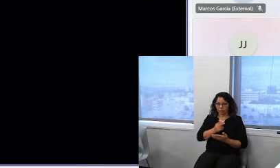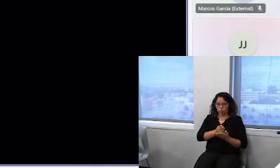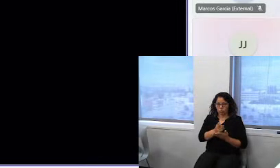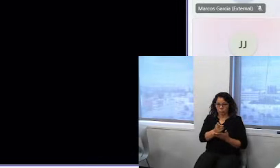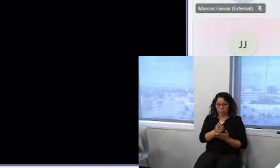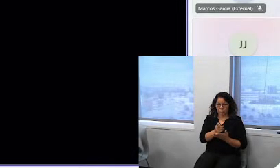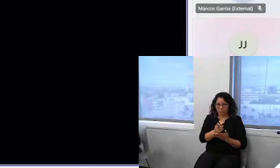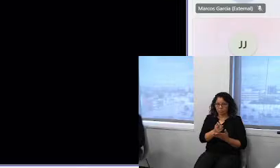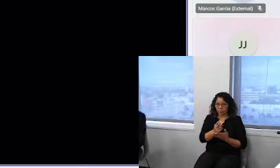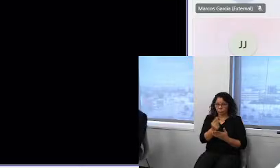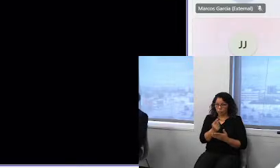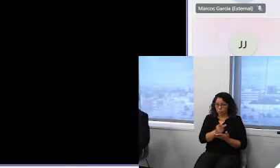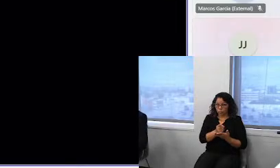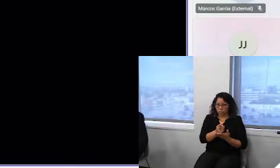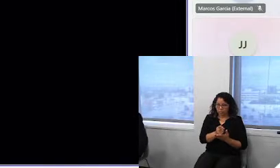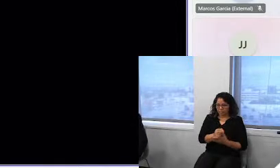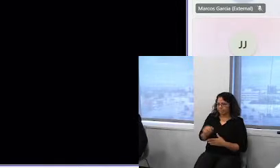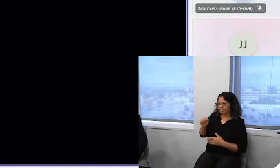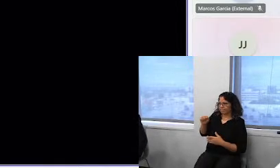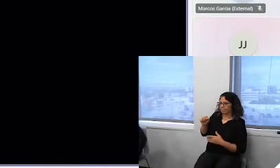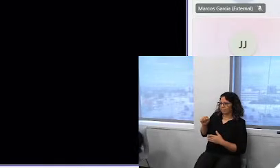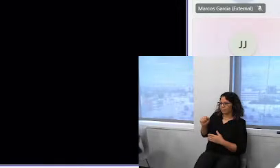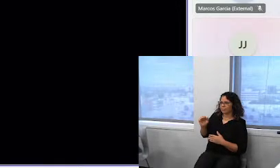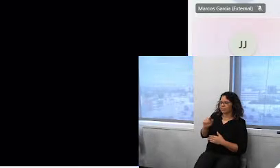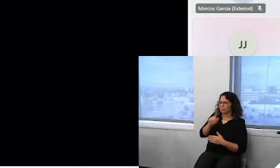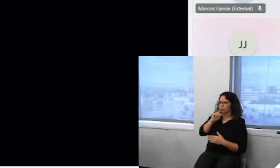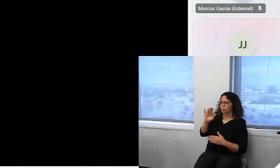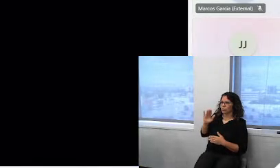sworn in. Good morning.